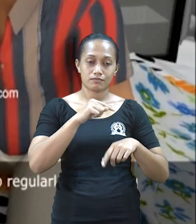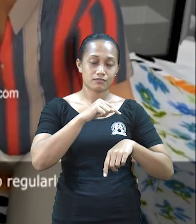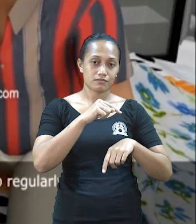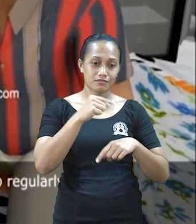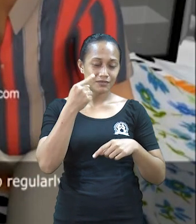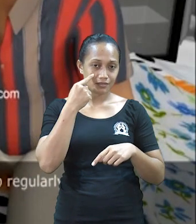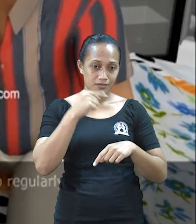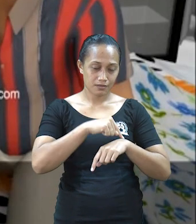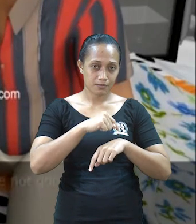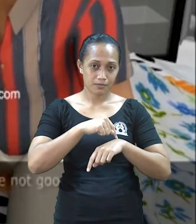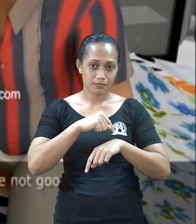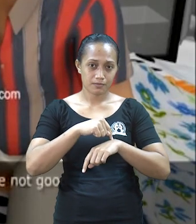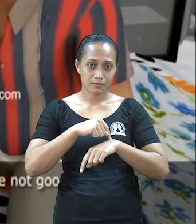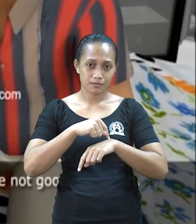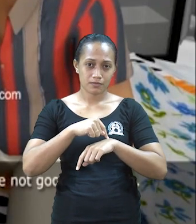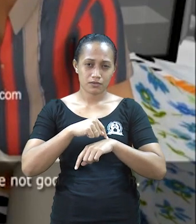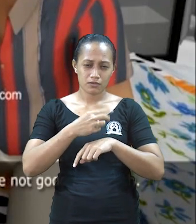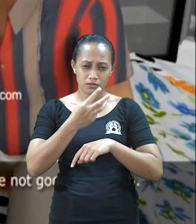and time.